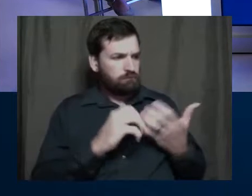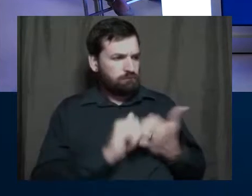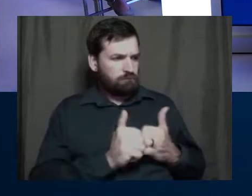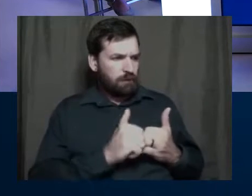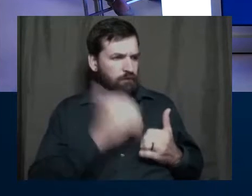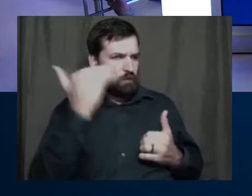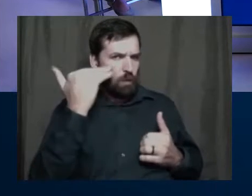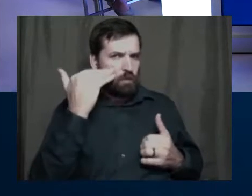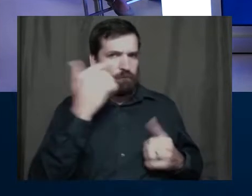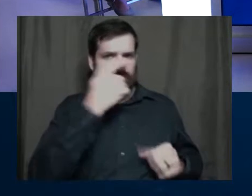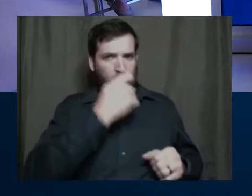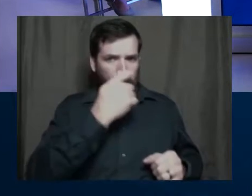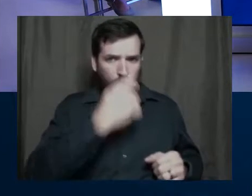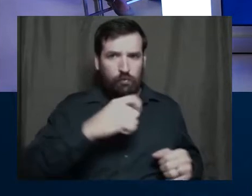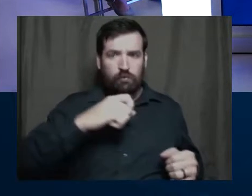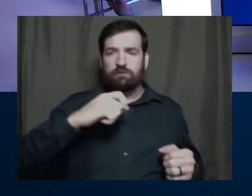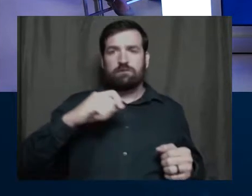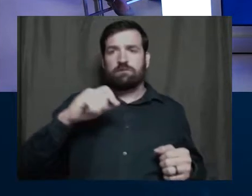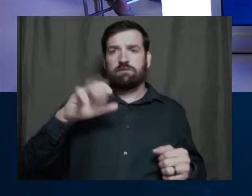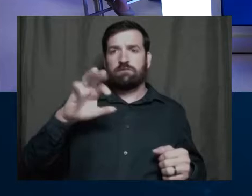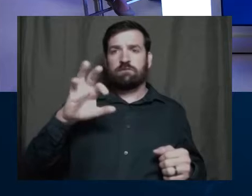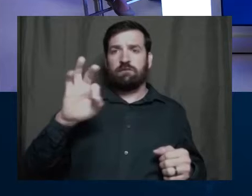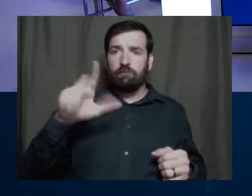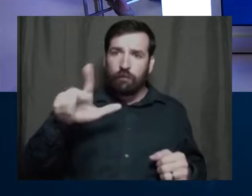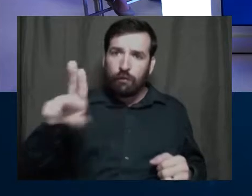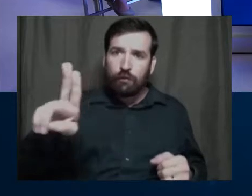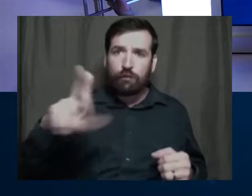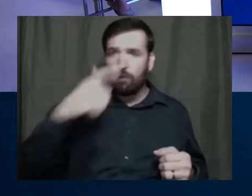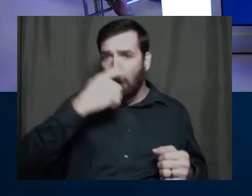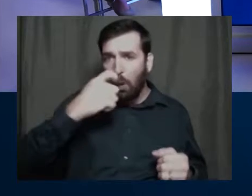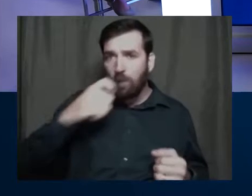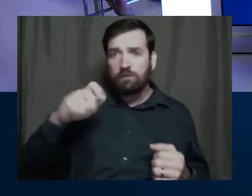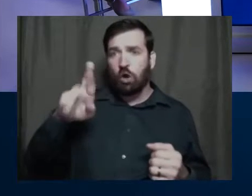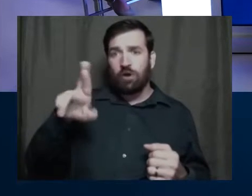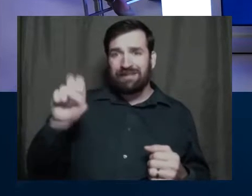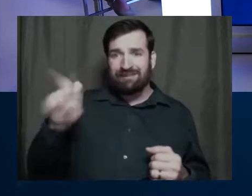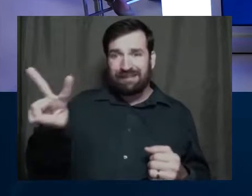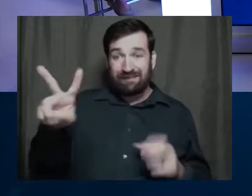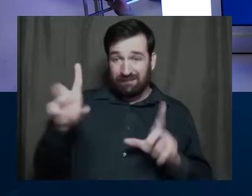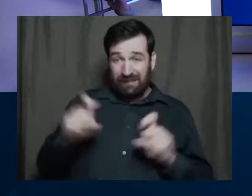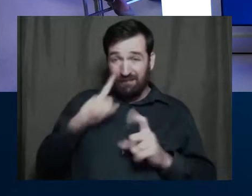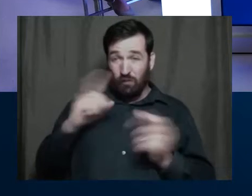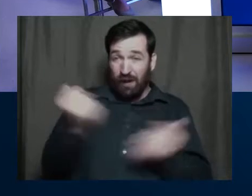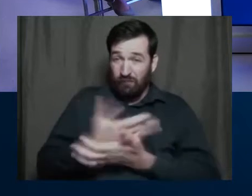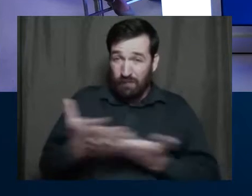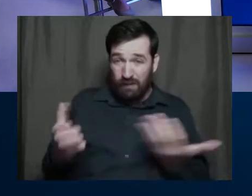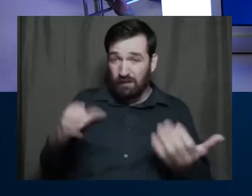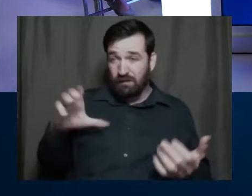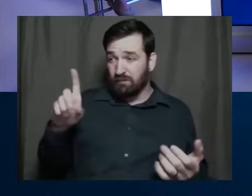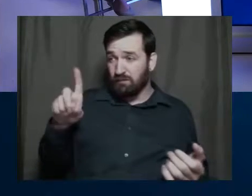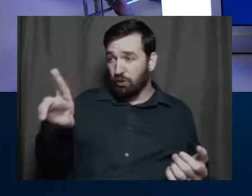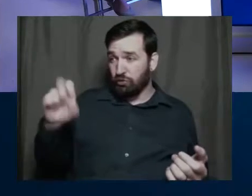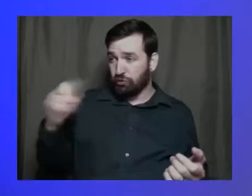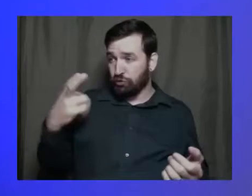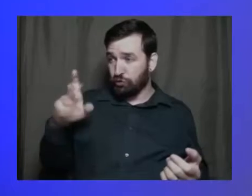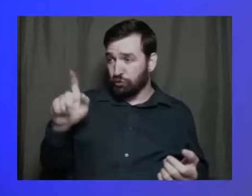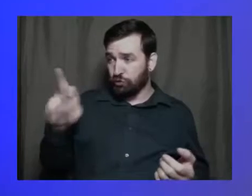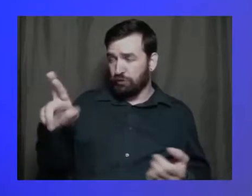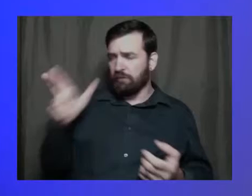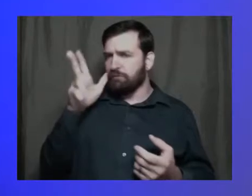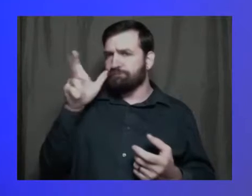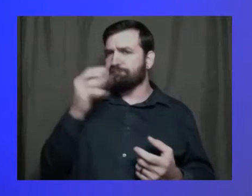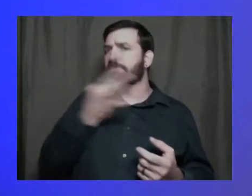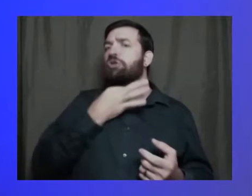COVID, RSV? Do we just now test for everything to be safe? What do we do? Dr. Schuster, I want to hear from both of you. So I think